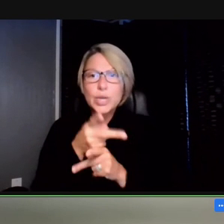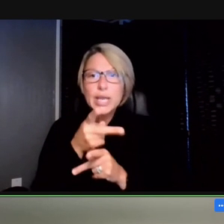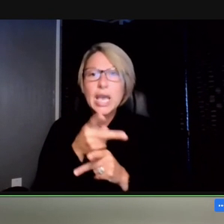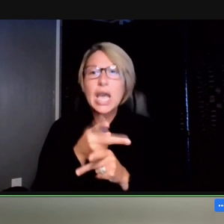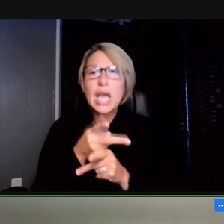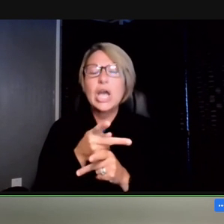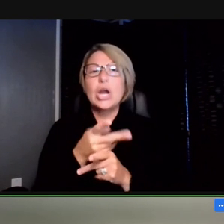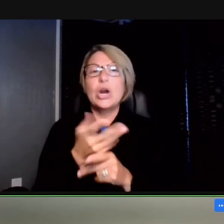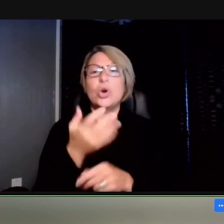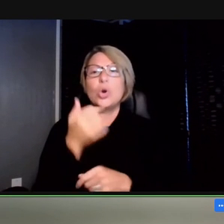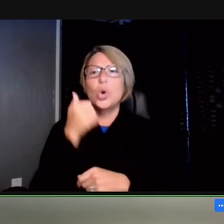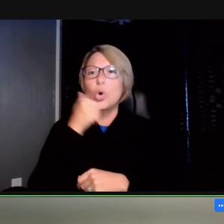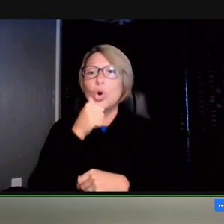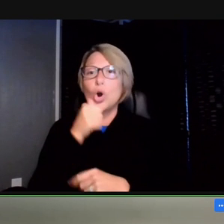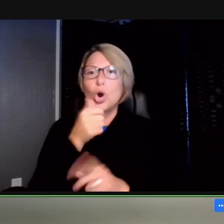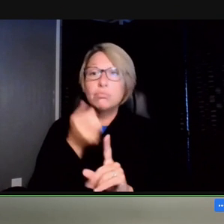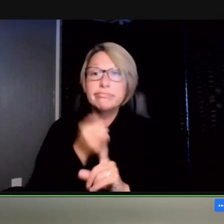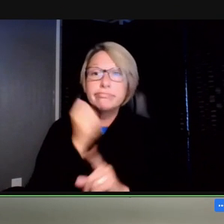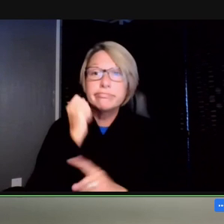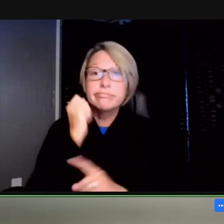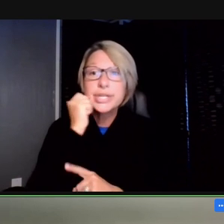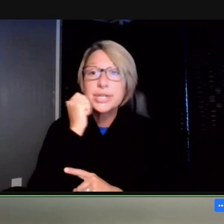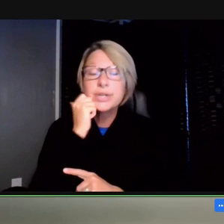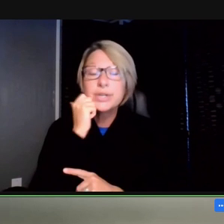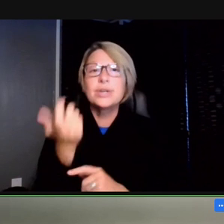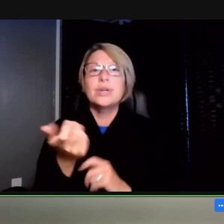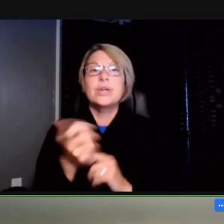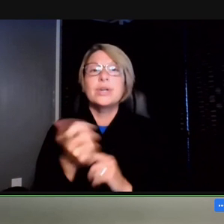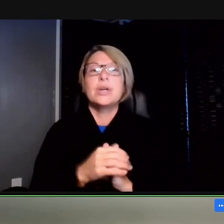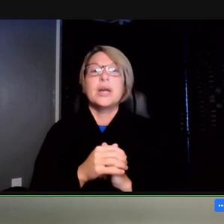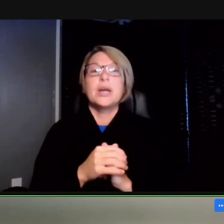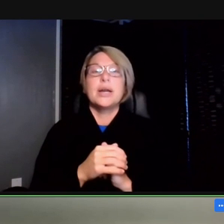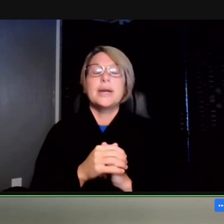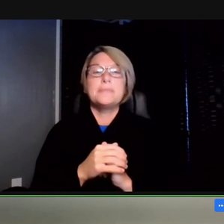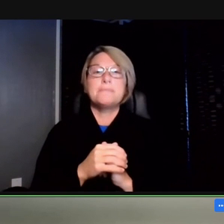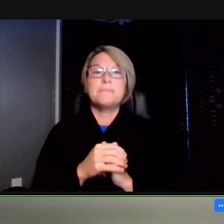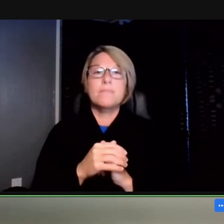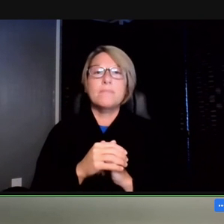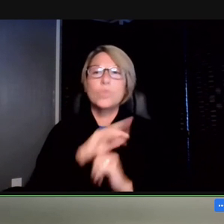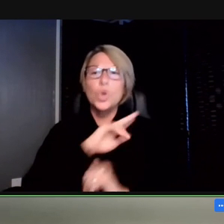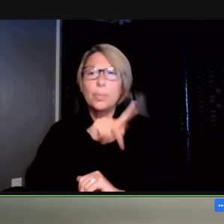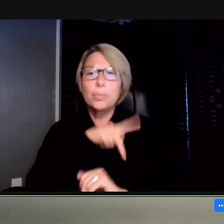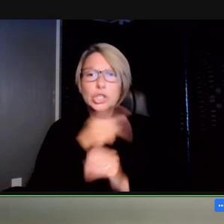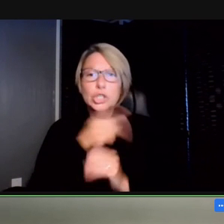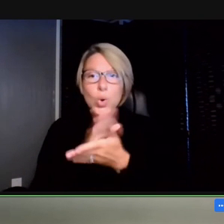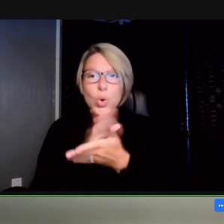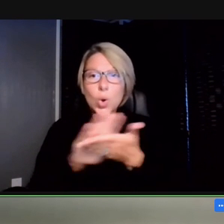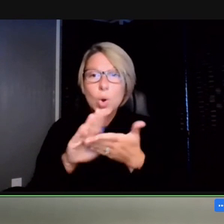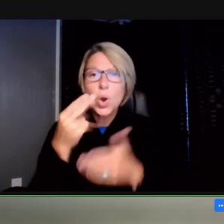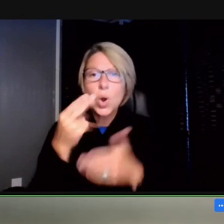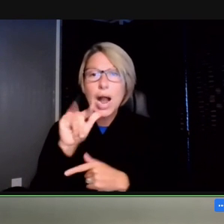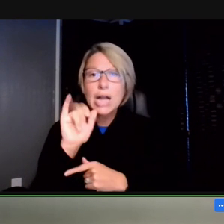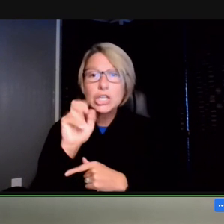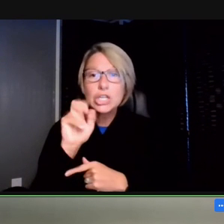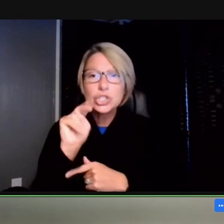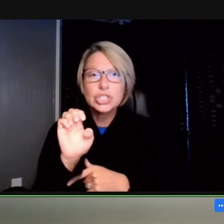with menstruation, appearance and personal hygiene, clean versus dirty,